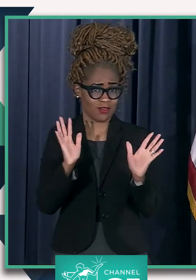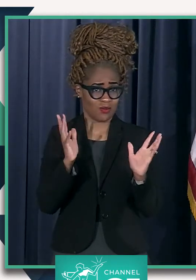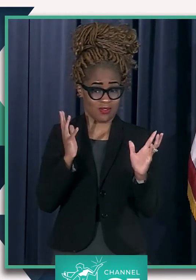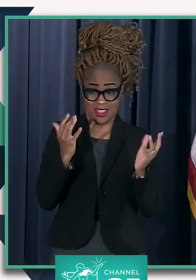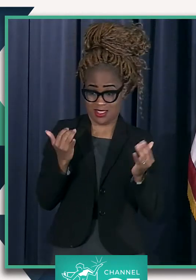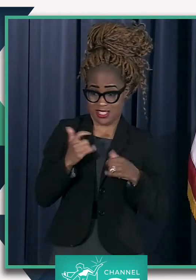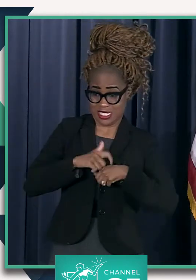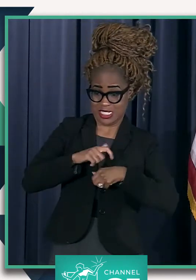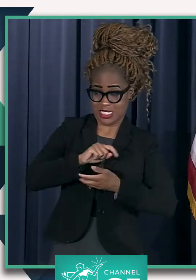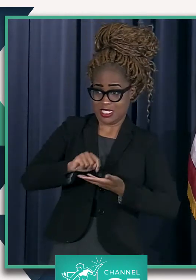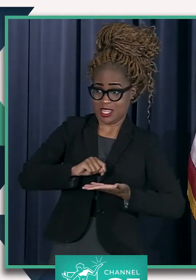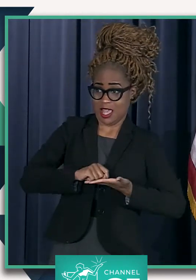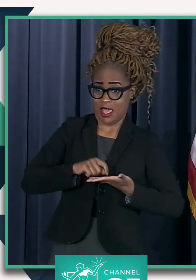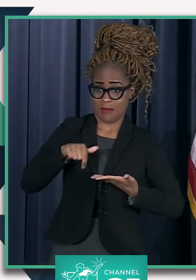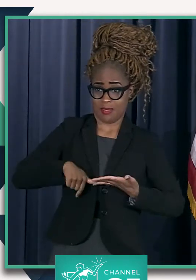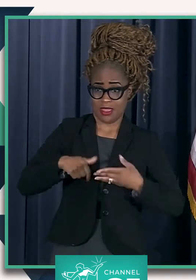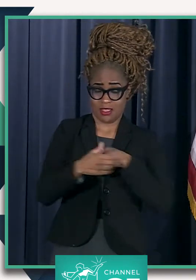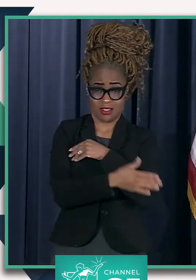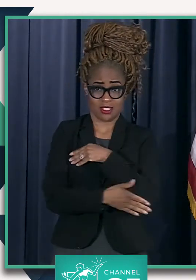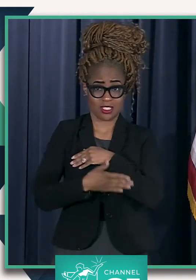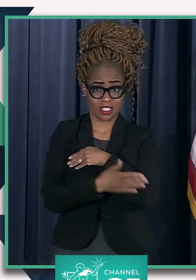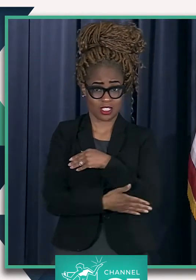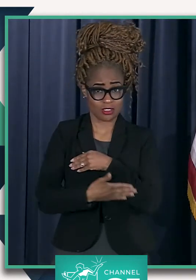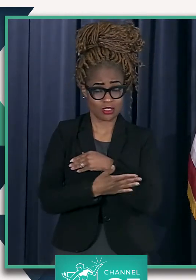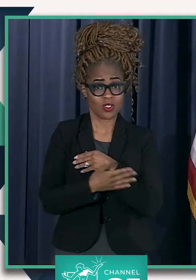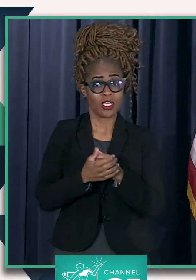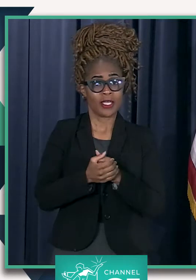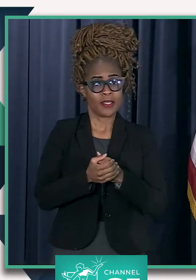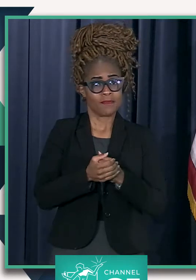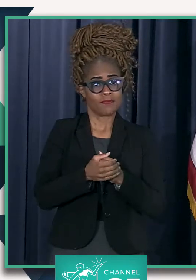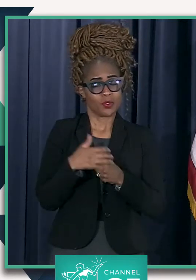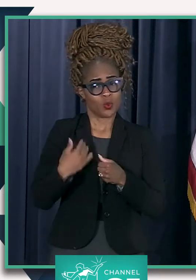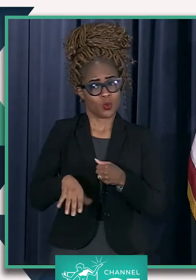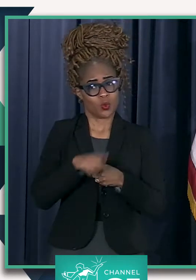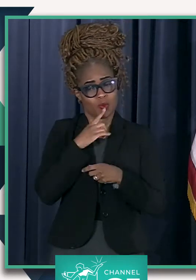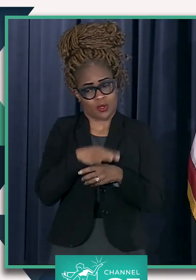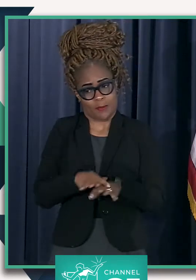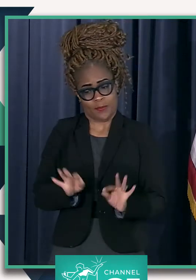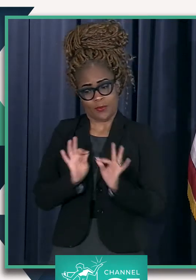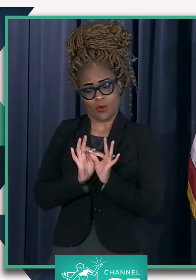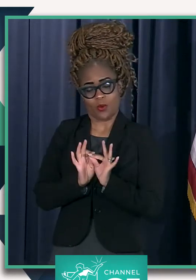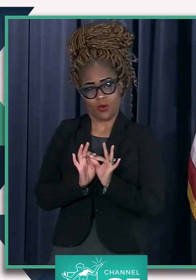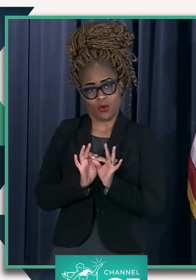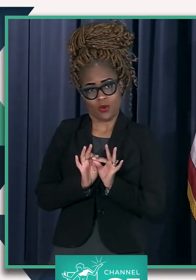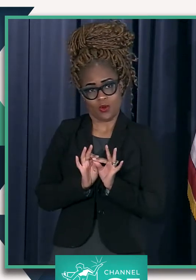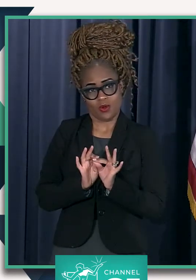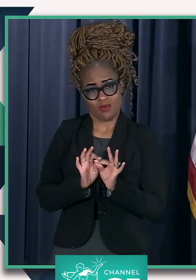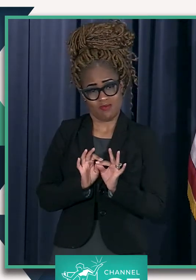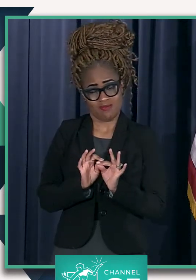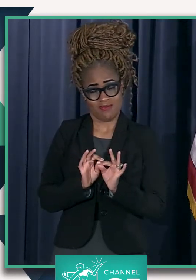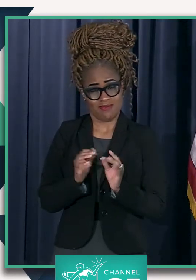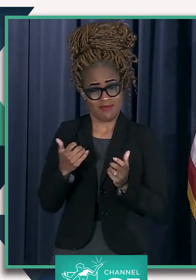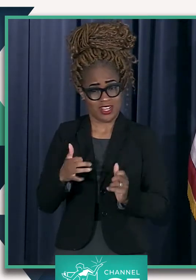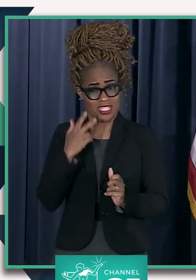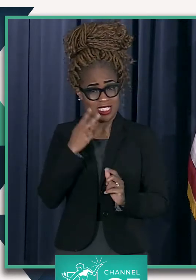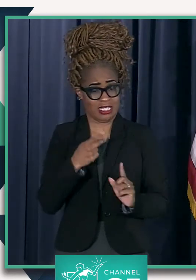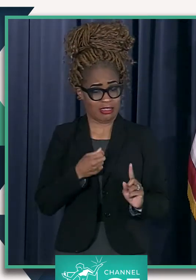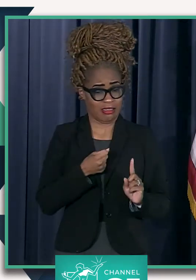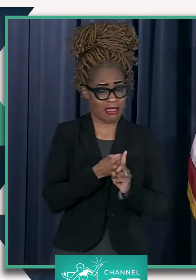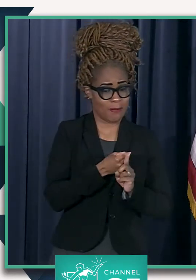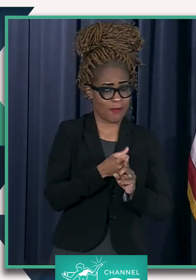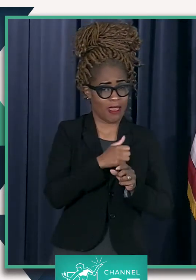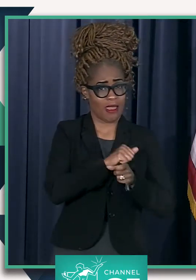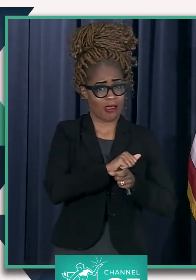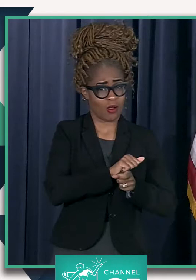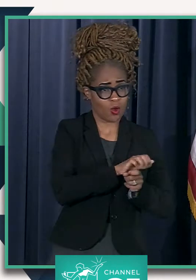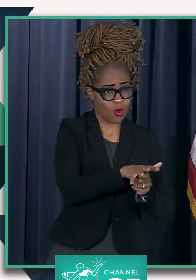moment in this country right now. I think it's a really important moment. We've seen the impact that COVID, this pandemic,